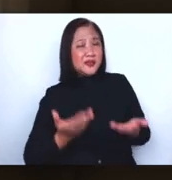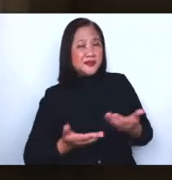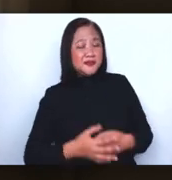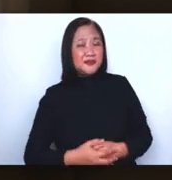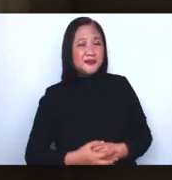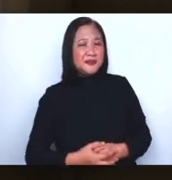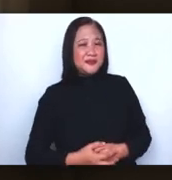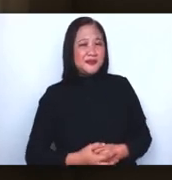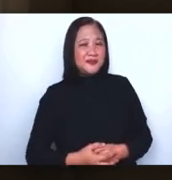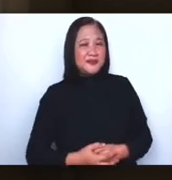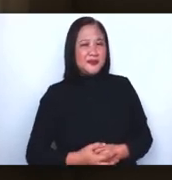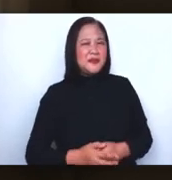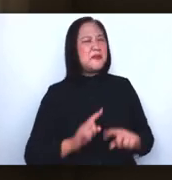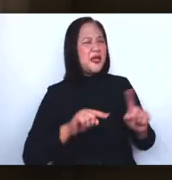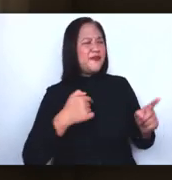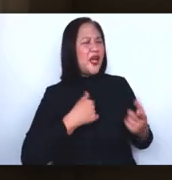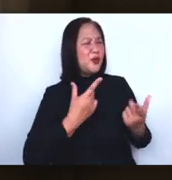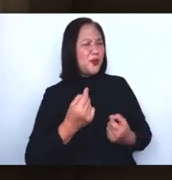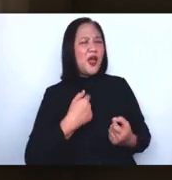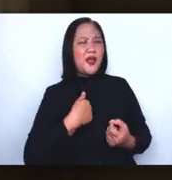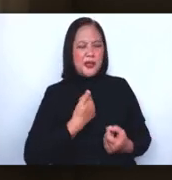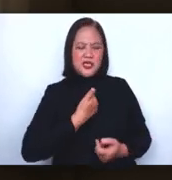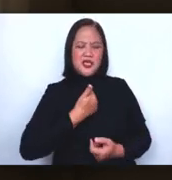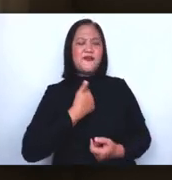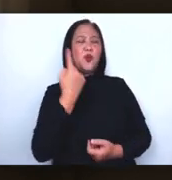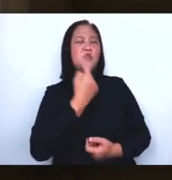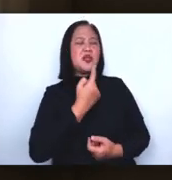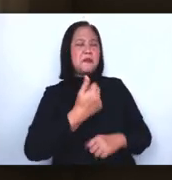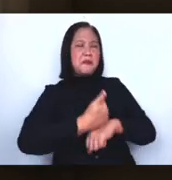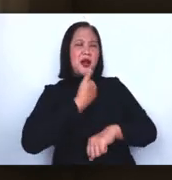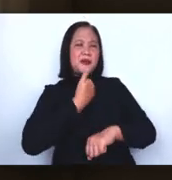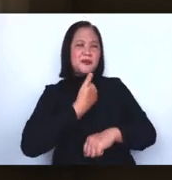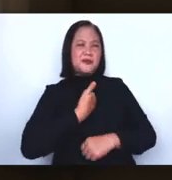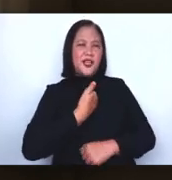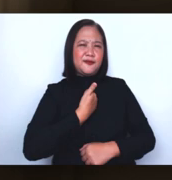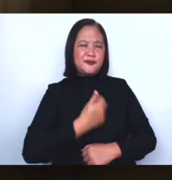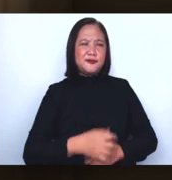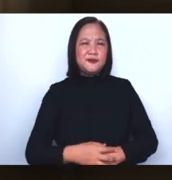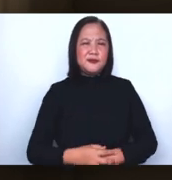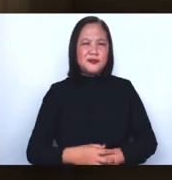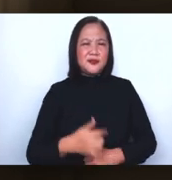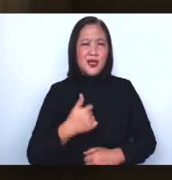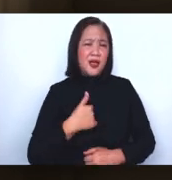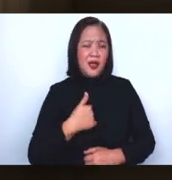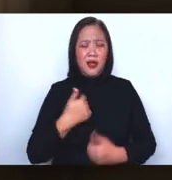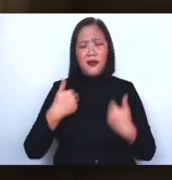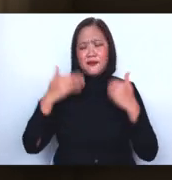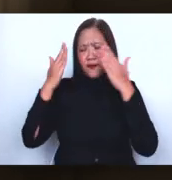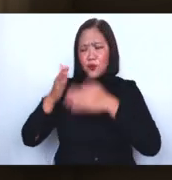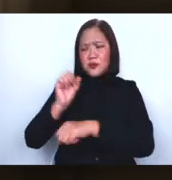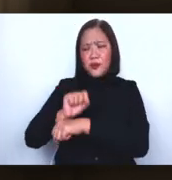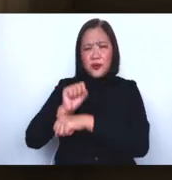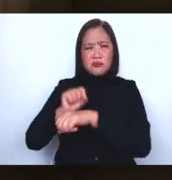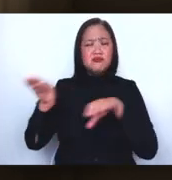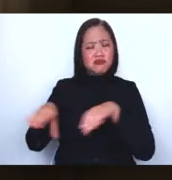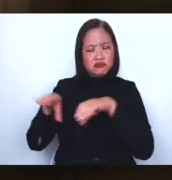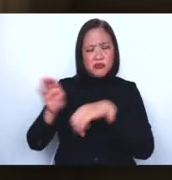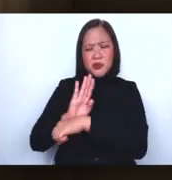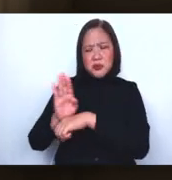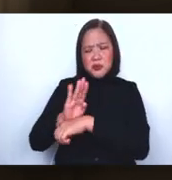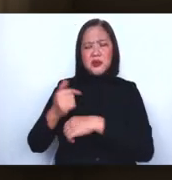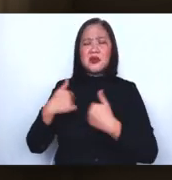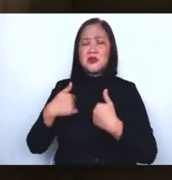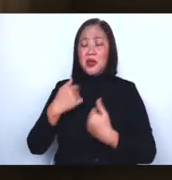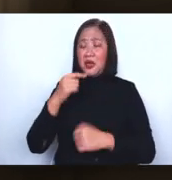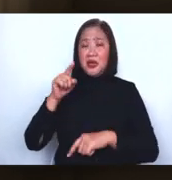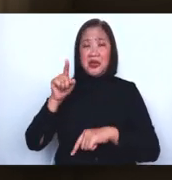Perhaps. But if I do, I shall have myself only to blame. And I have my work. No